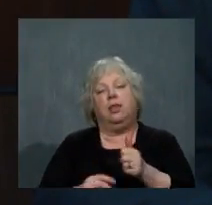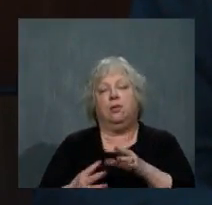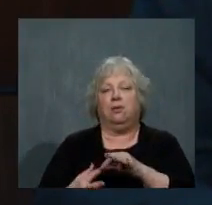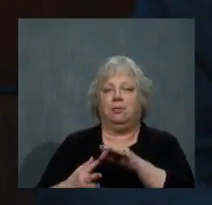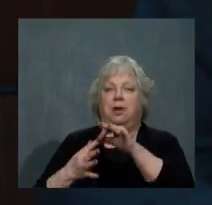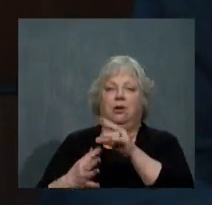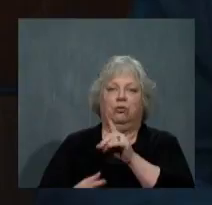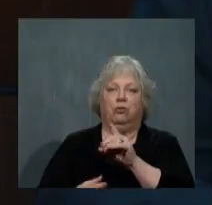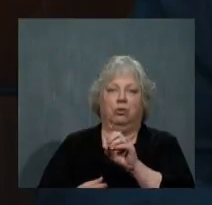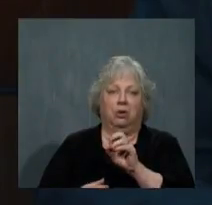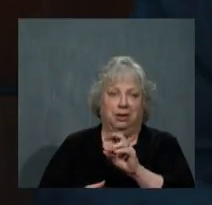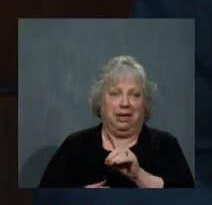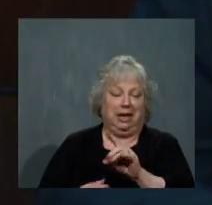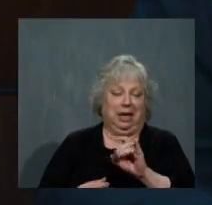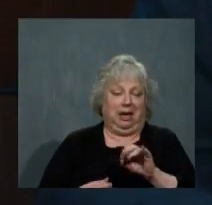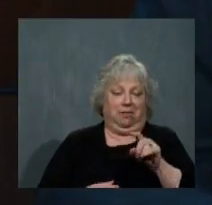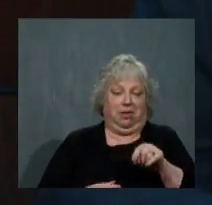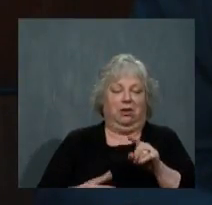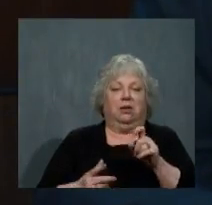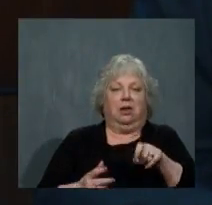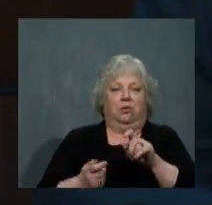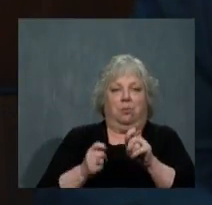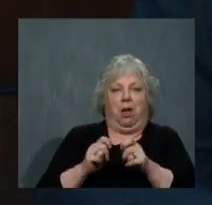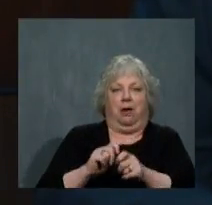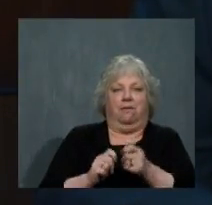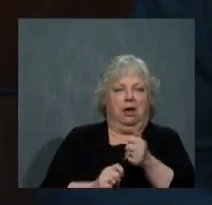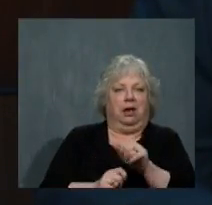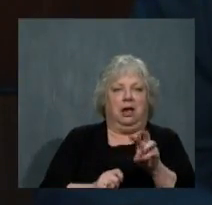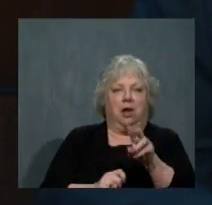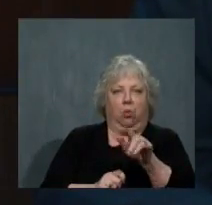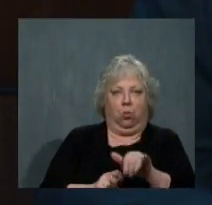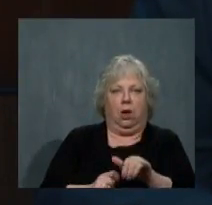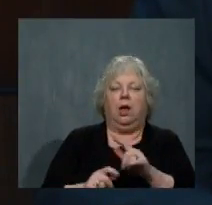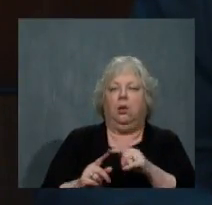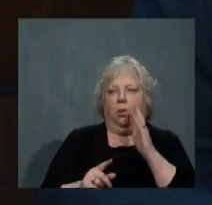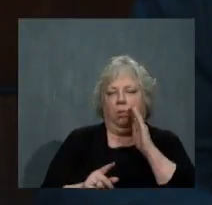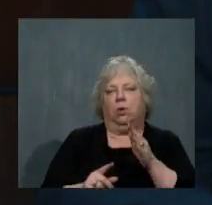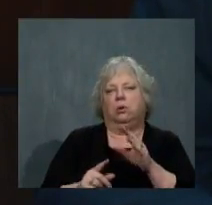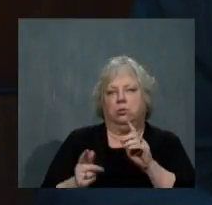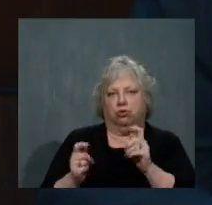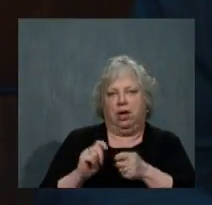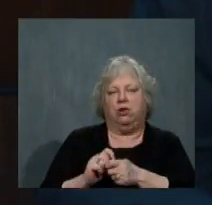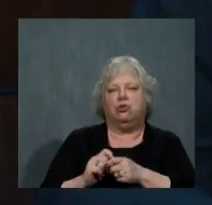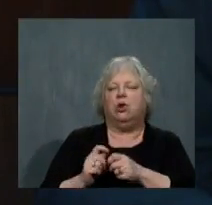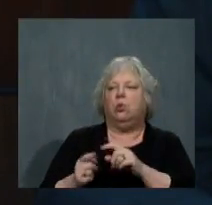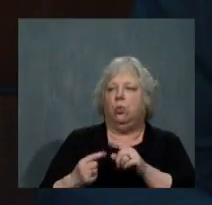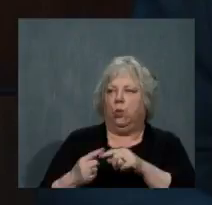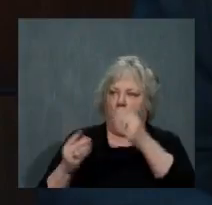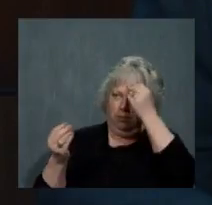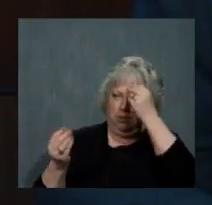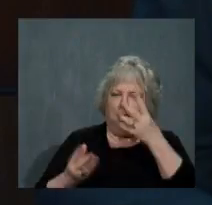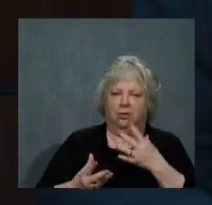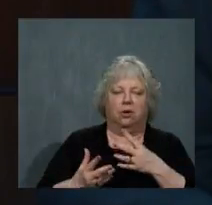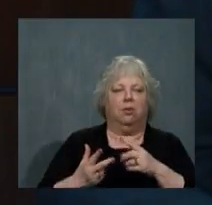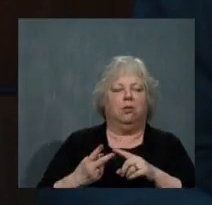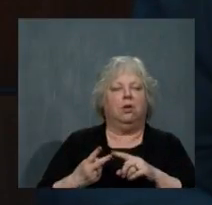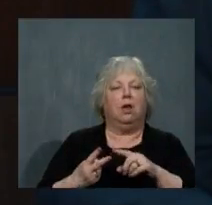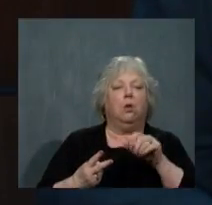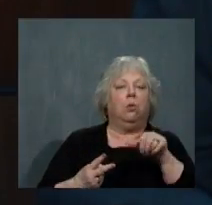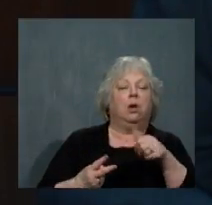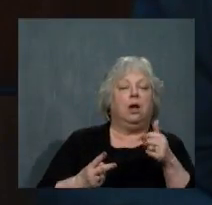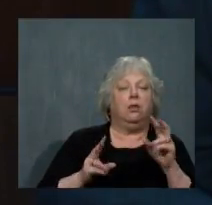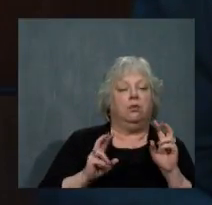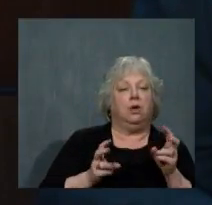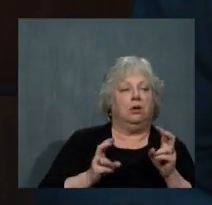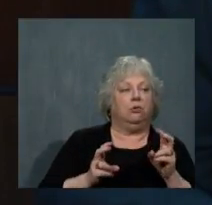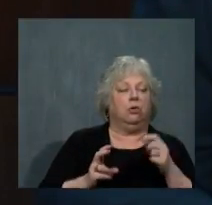needs to be modified in any way, we'll do that with the information that comes out, and we can move forward on those. One other